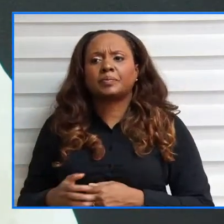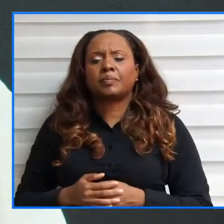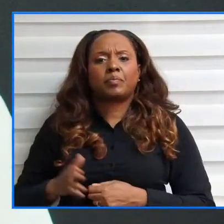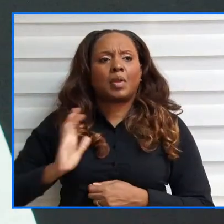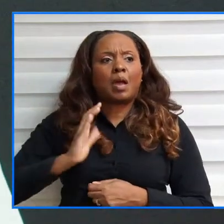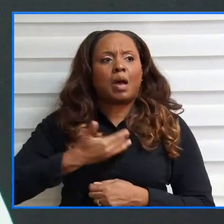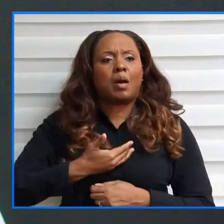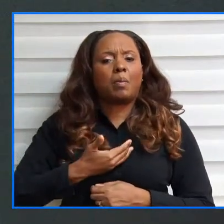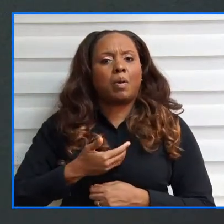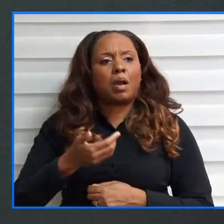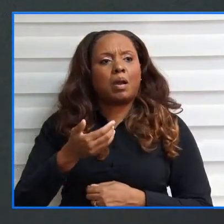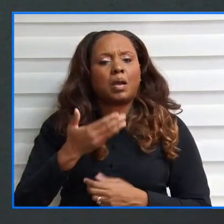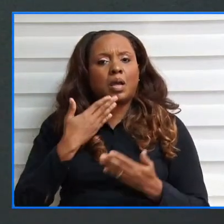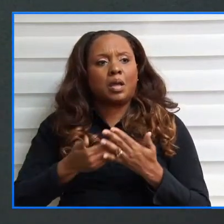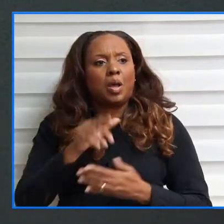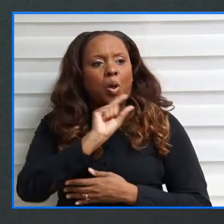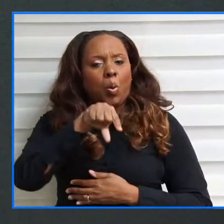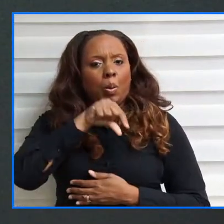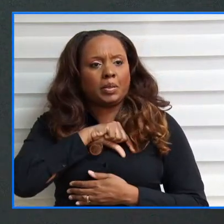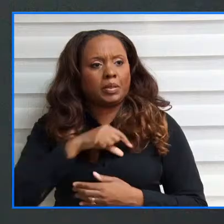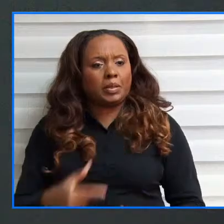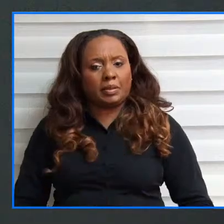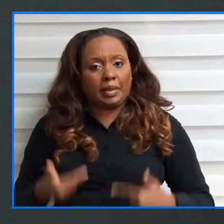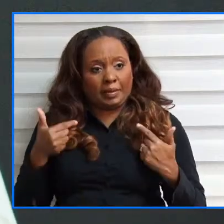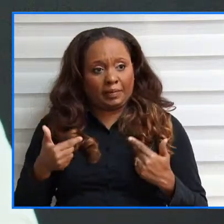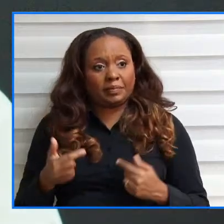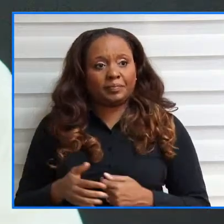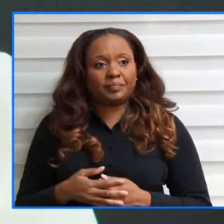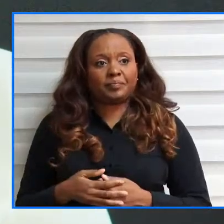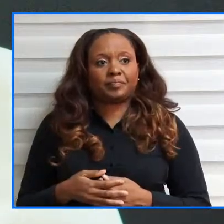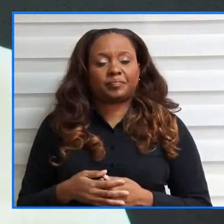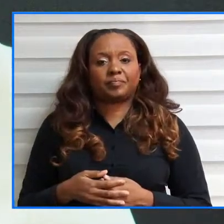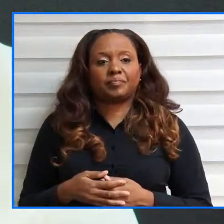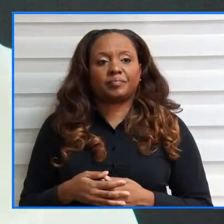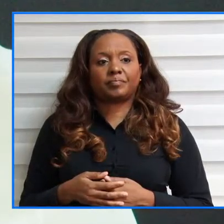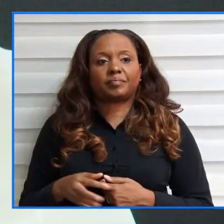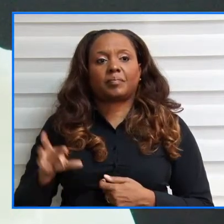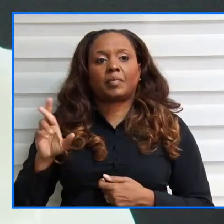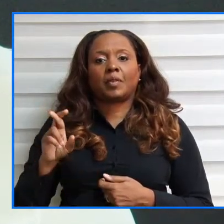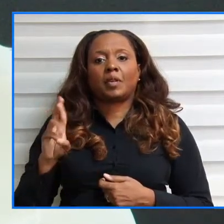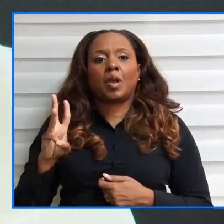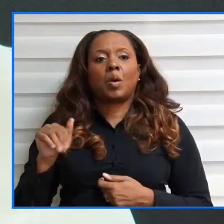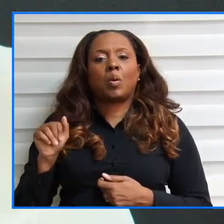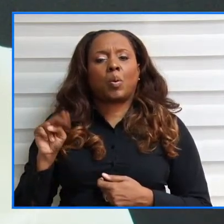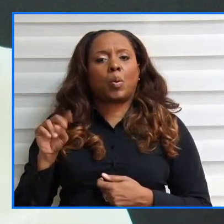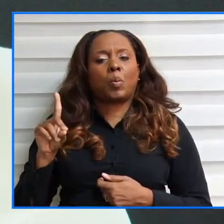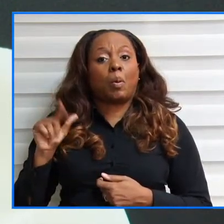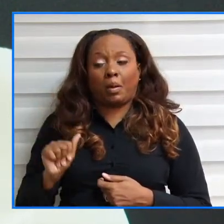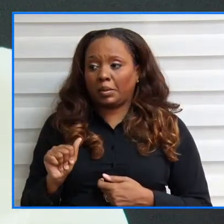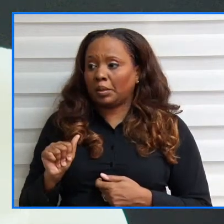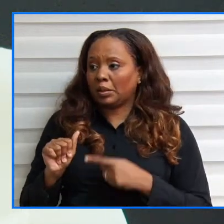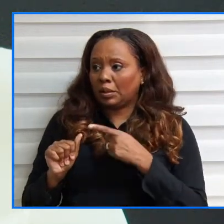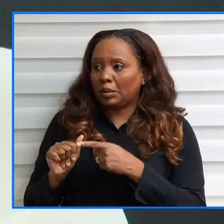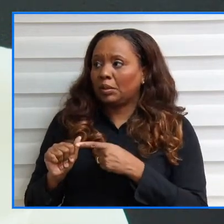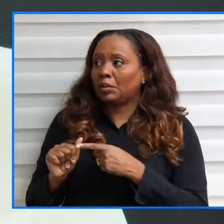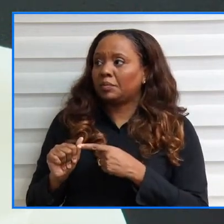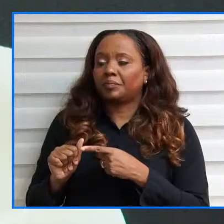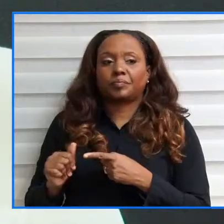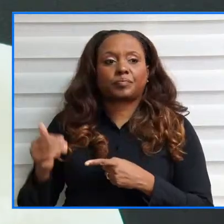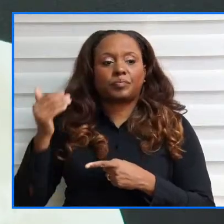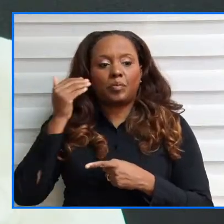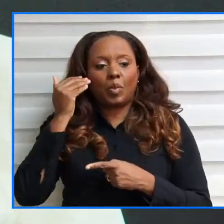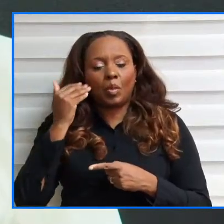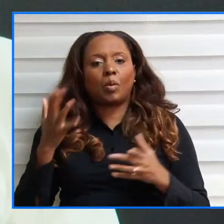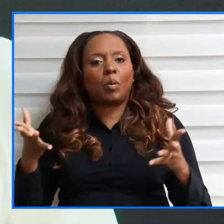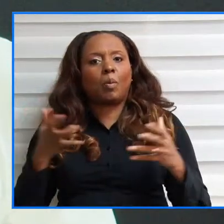go that we have to offer. We are aware that Rwanda is engaging in a similar path with respect to financial services in